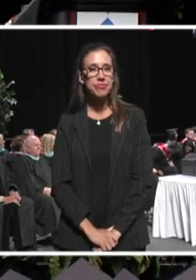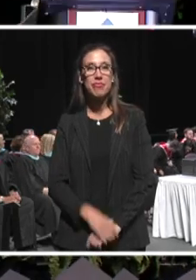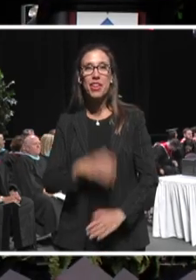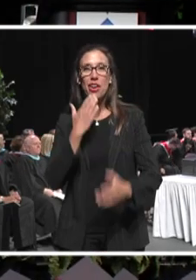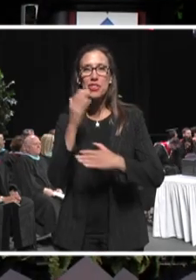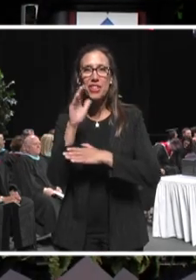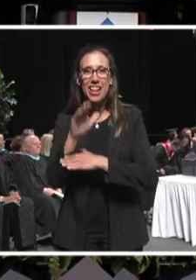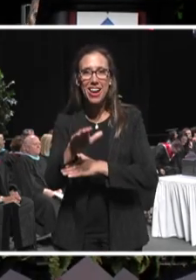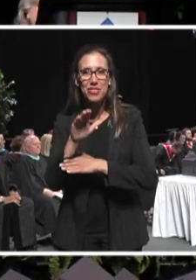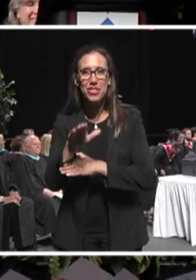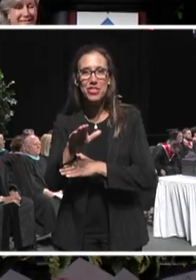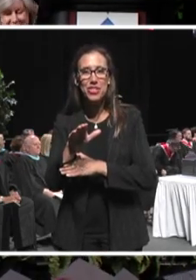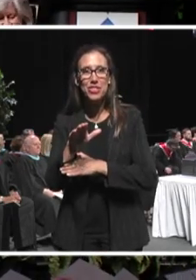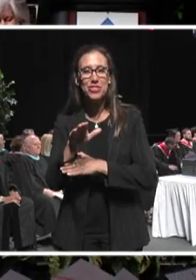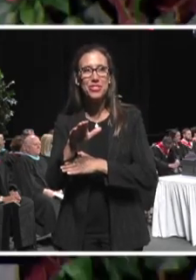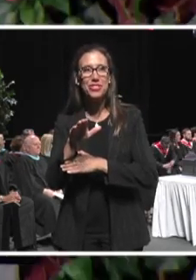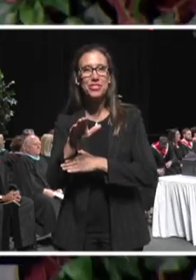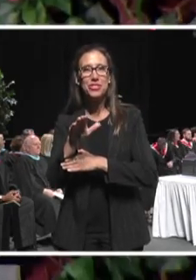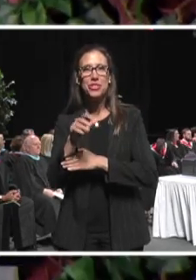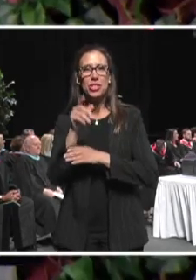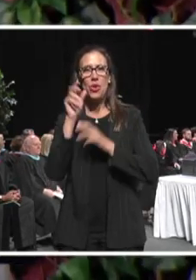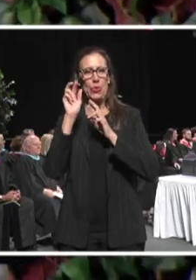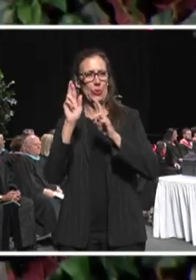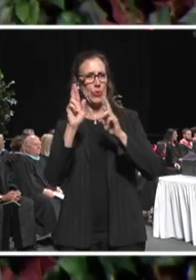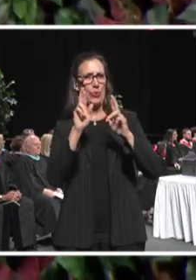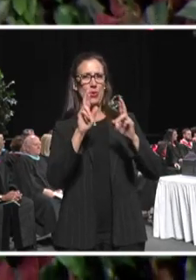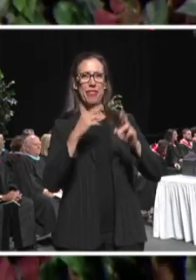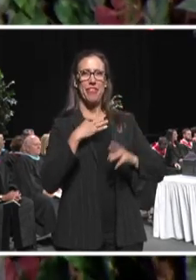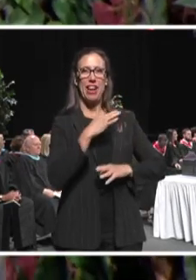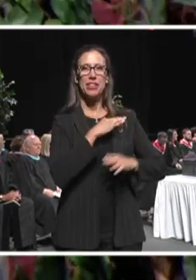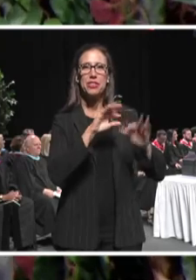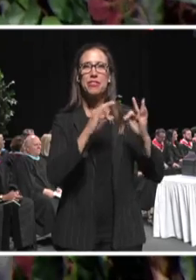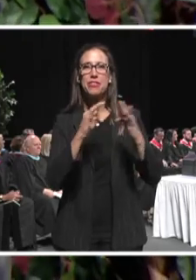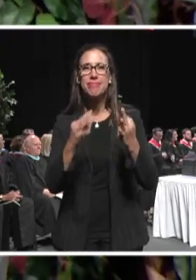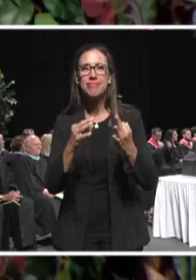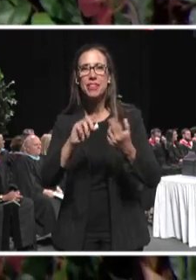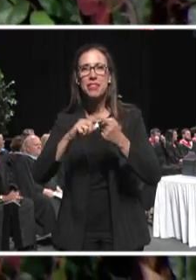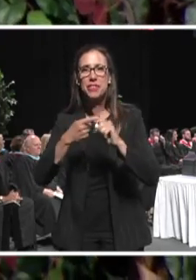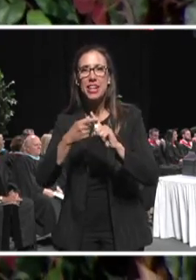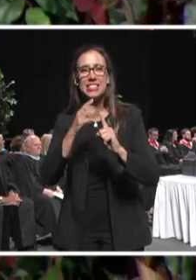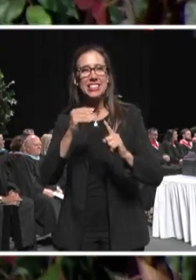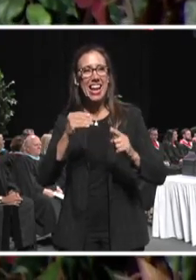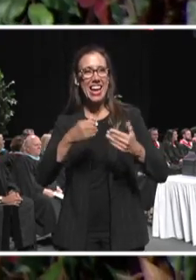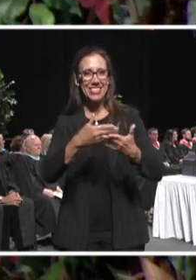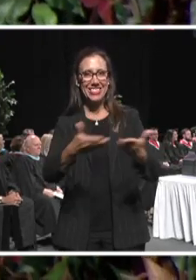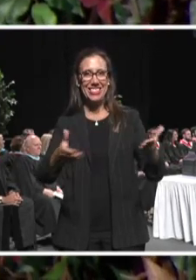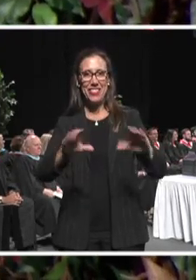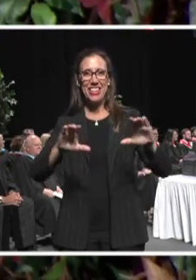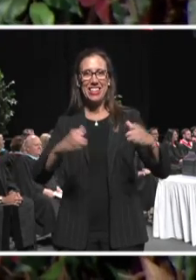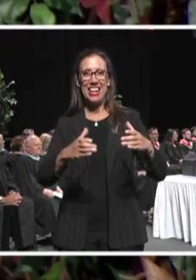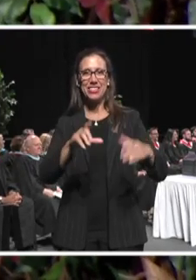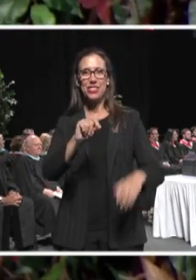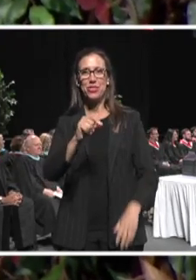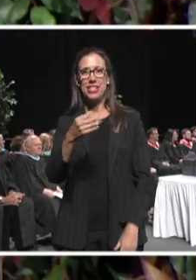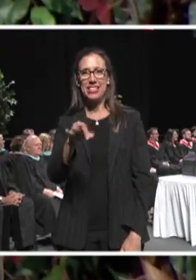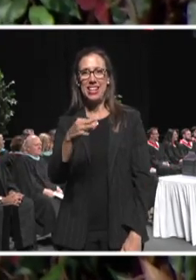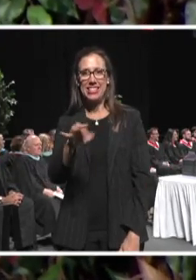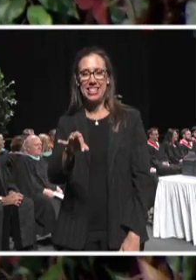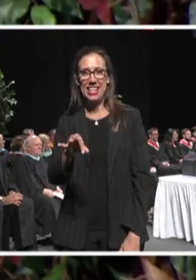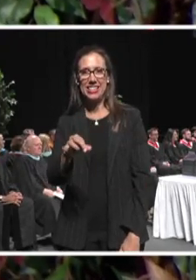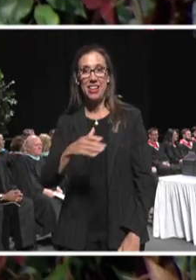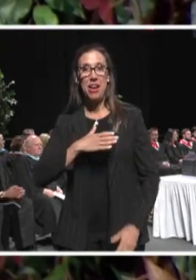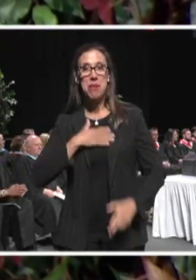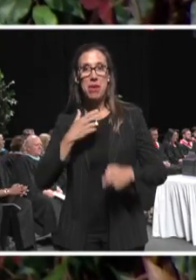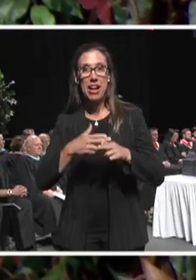Good afternoon to the esteemed faculty, families, friends, and the graduating class of 2019.